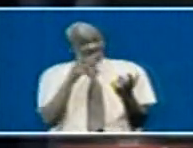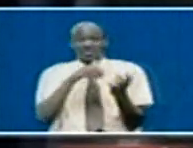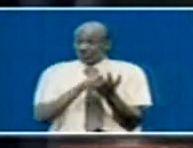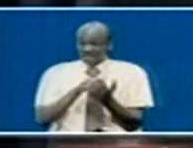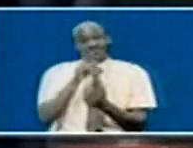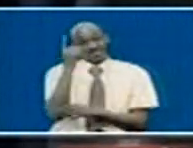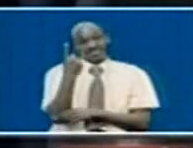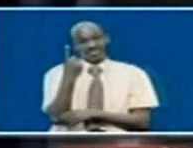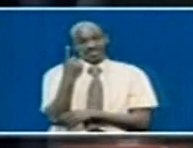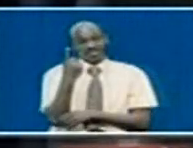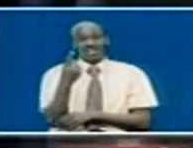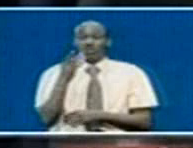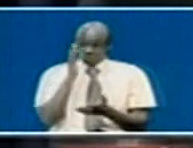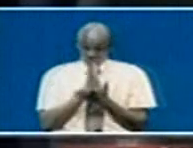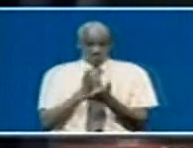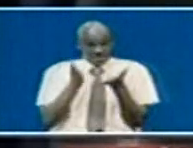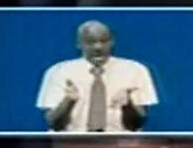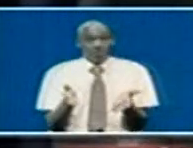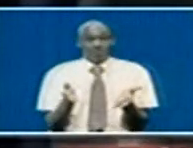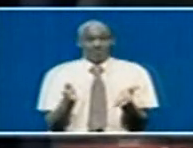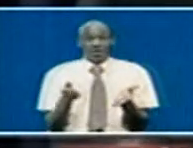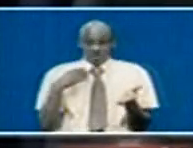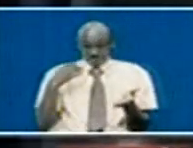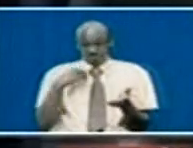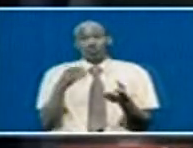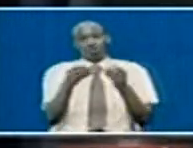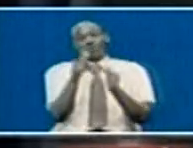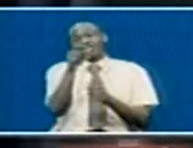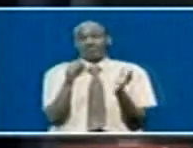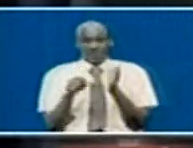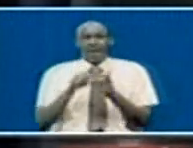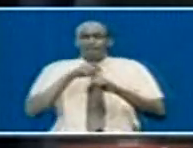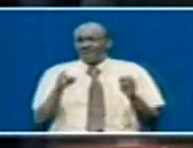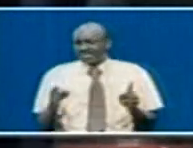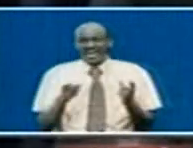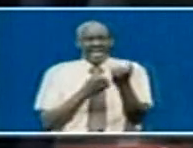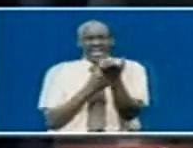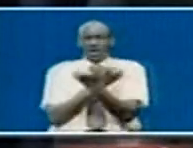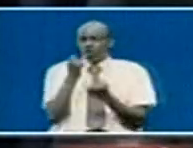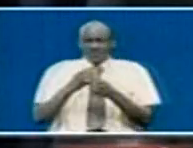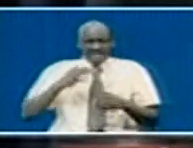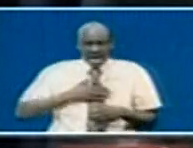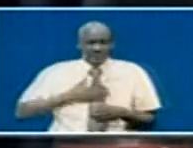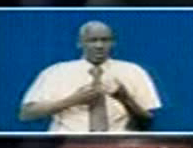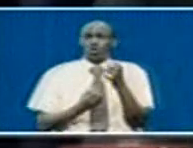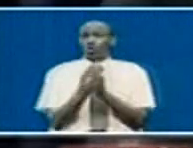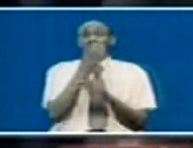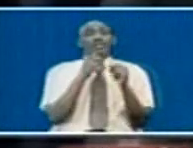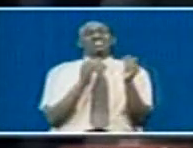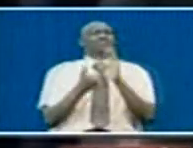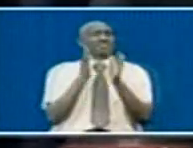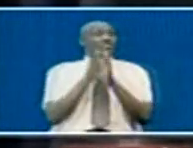recognize, and we are, as much as we can, tackle them. But our economies are not growing at the